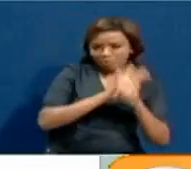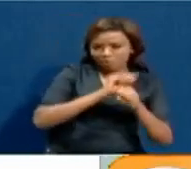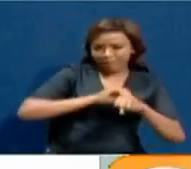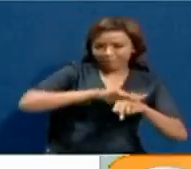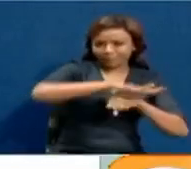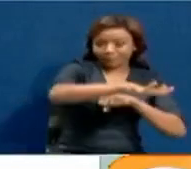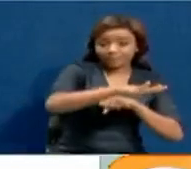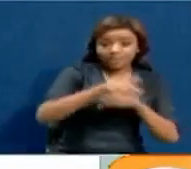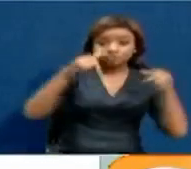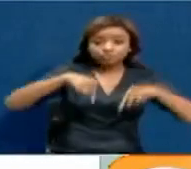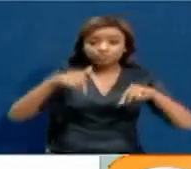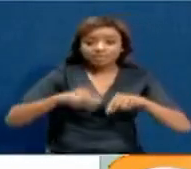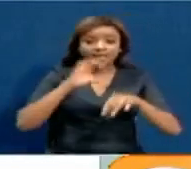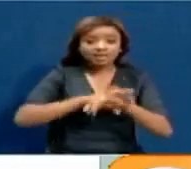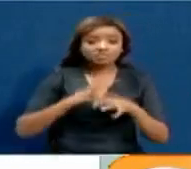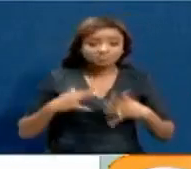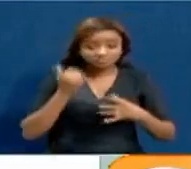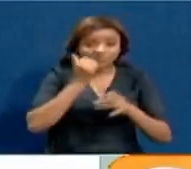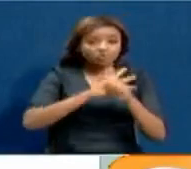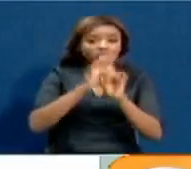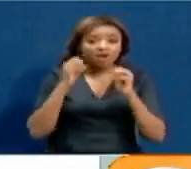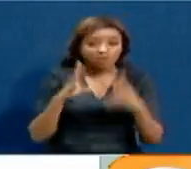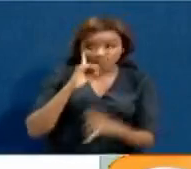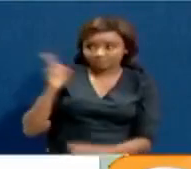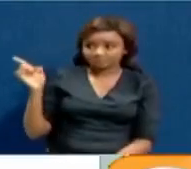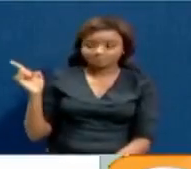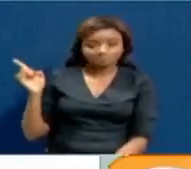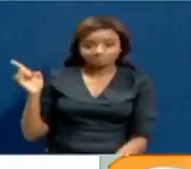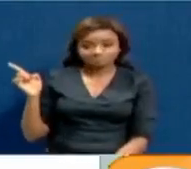in the last 24 hours, increasing the number of those infected to